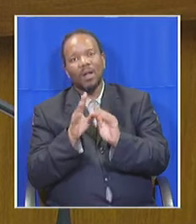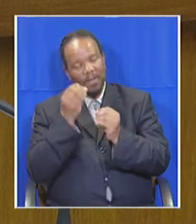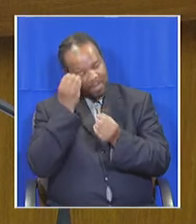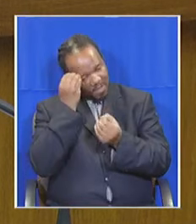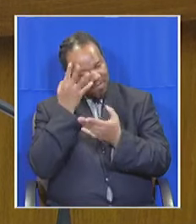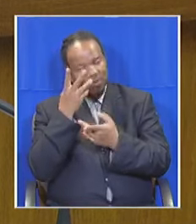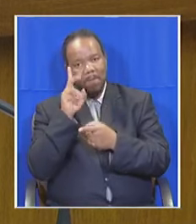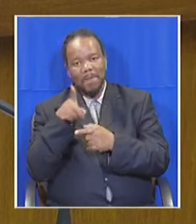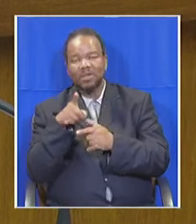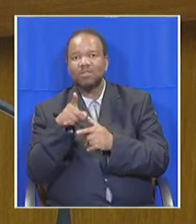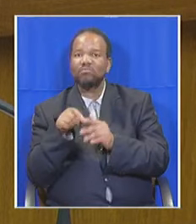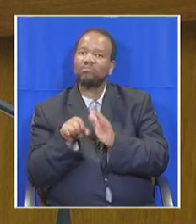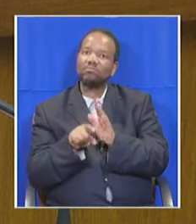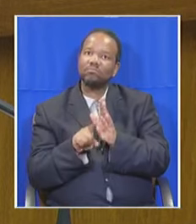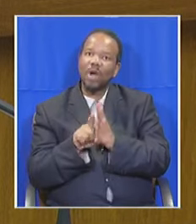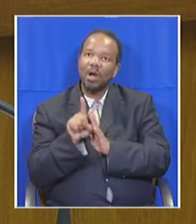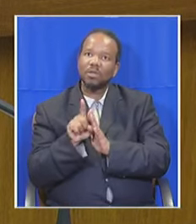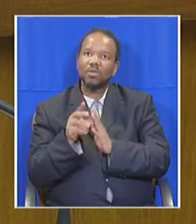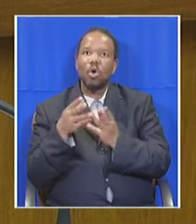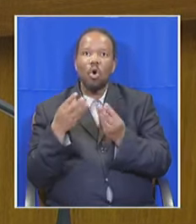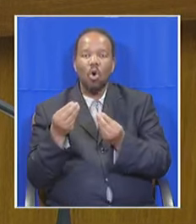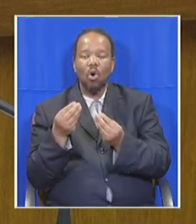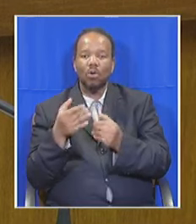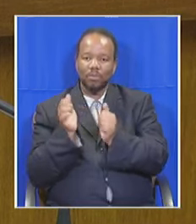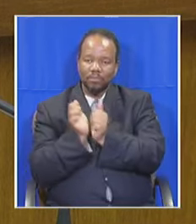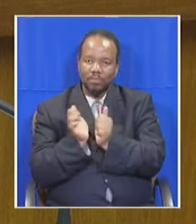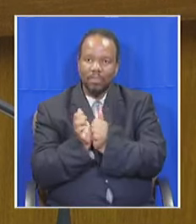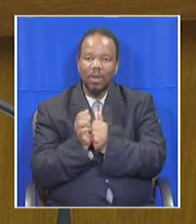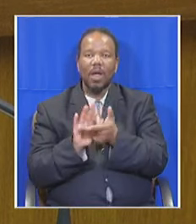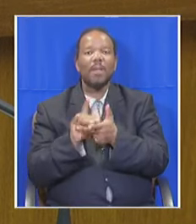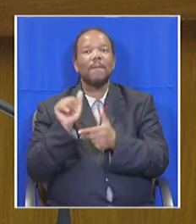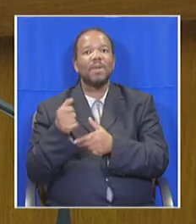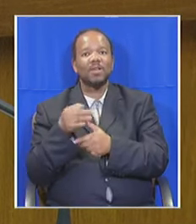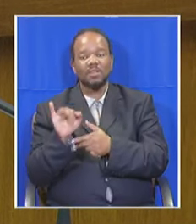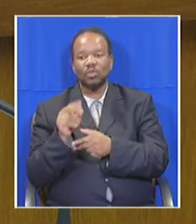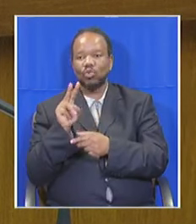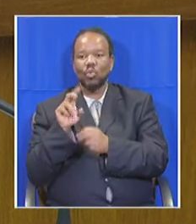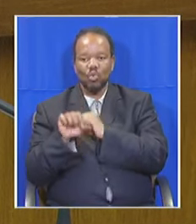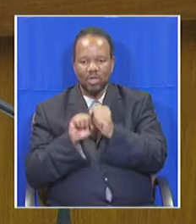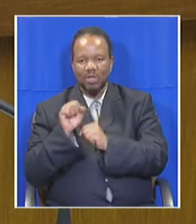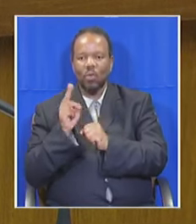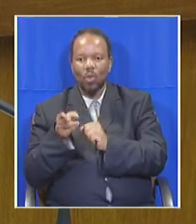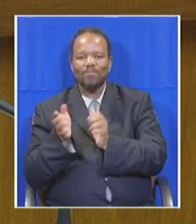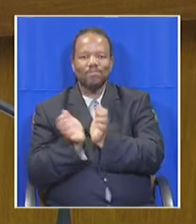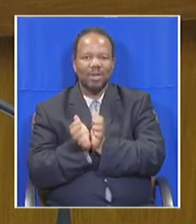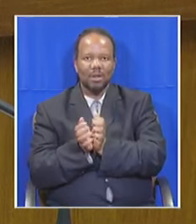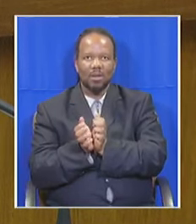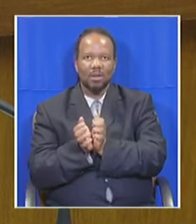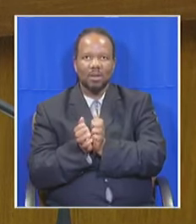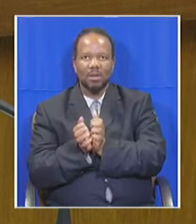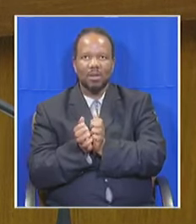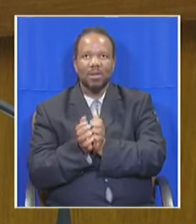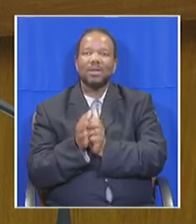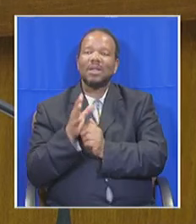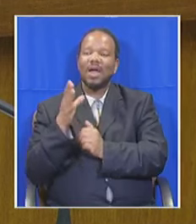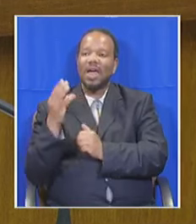be guilty of an offence and liable upon conviction to a fine or imprisonment for a period of up to 2 years or both. And this will have a deterring effect on